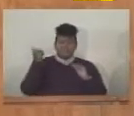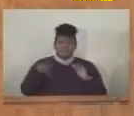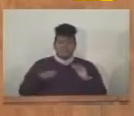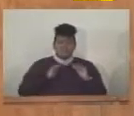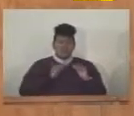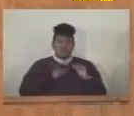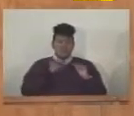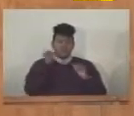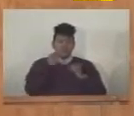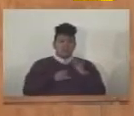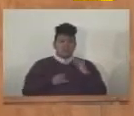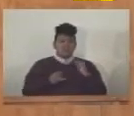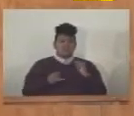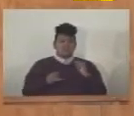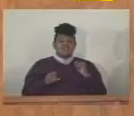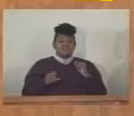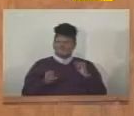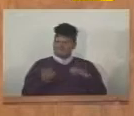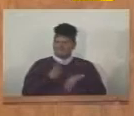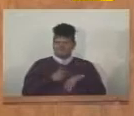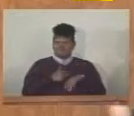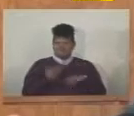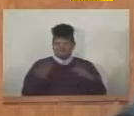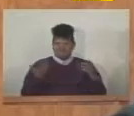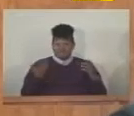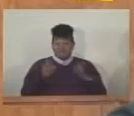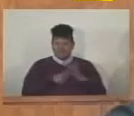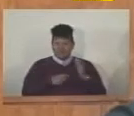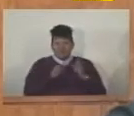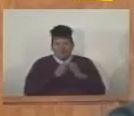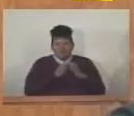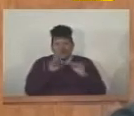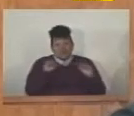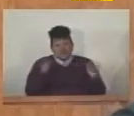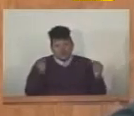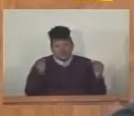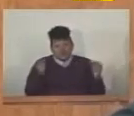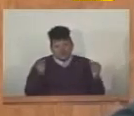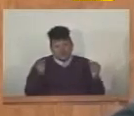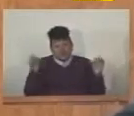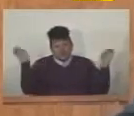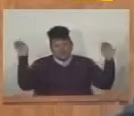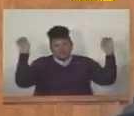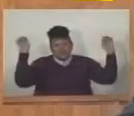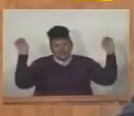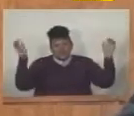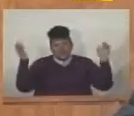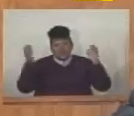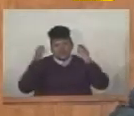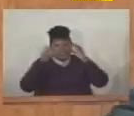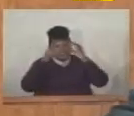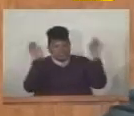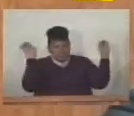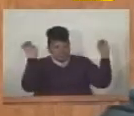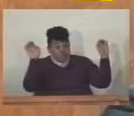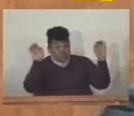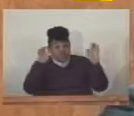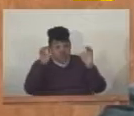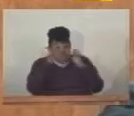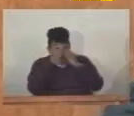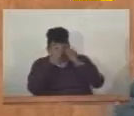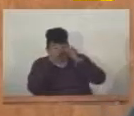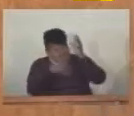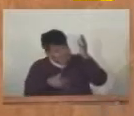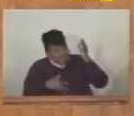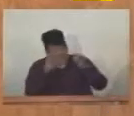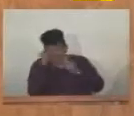our last throw of the dice. What else beyond a state of emergency we have?